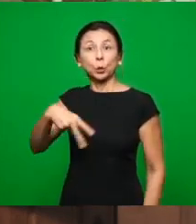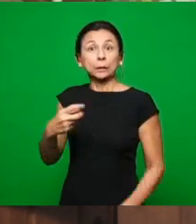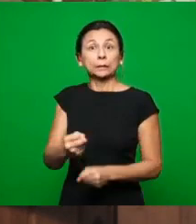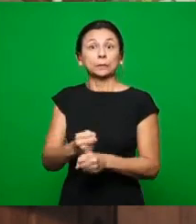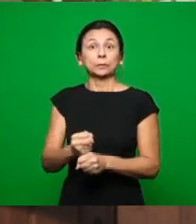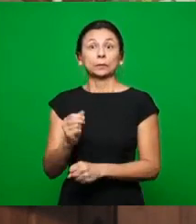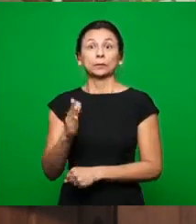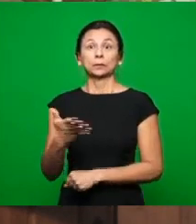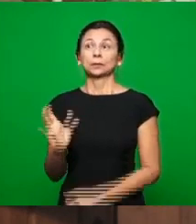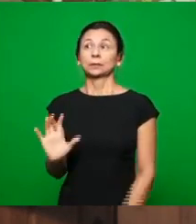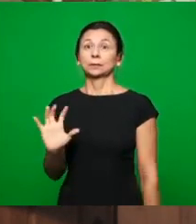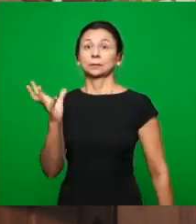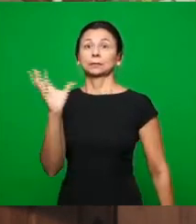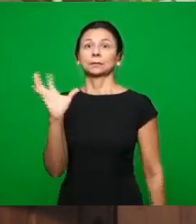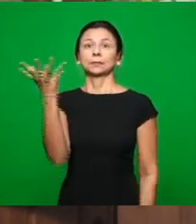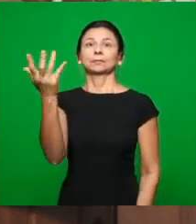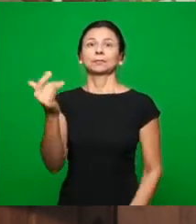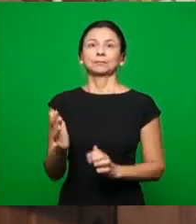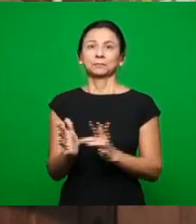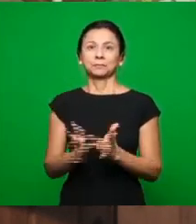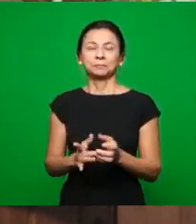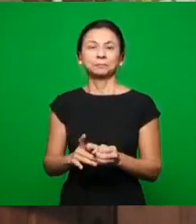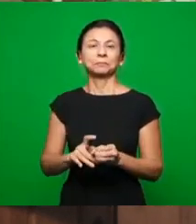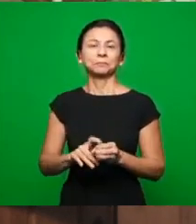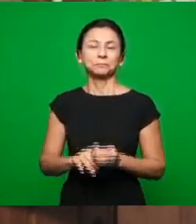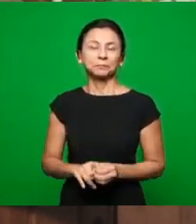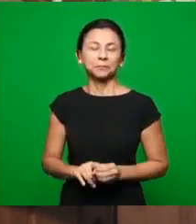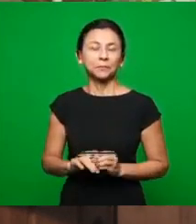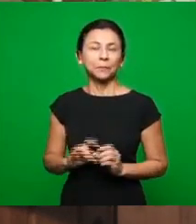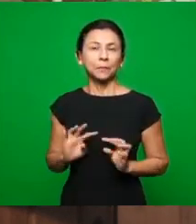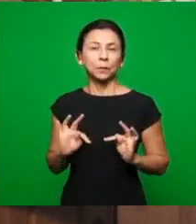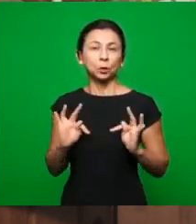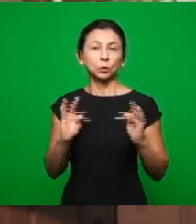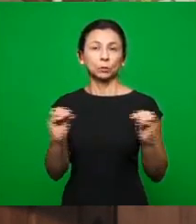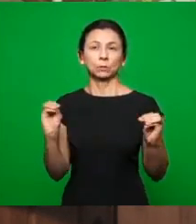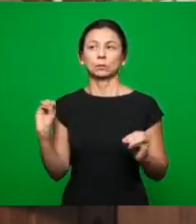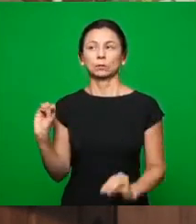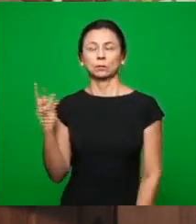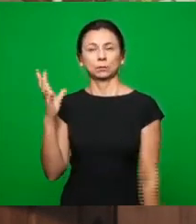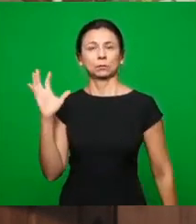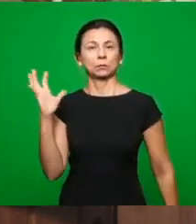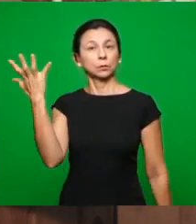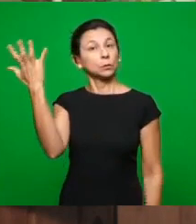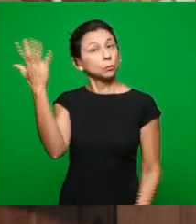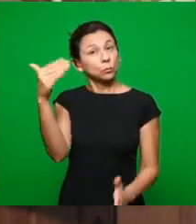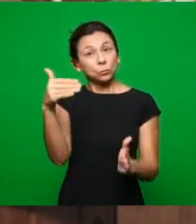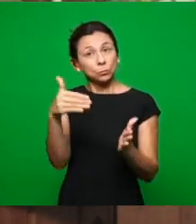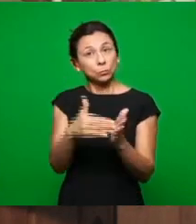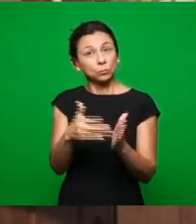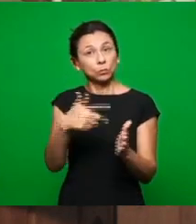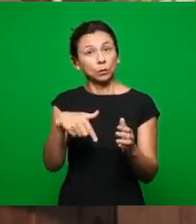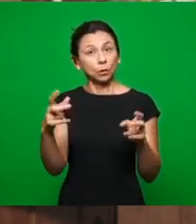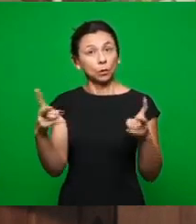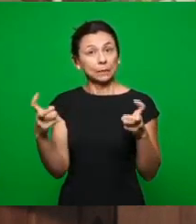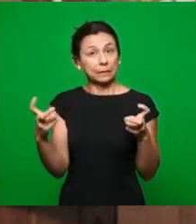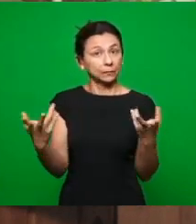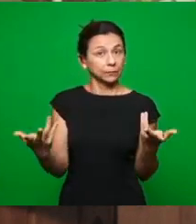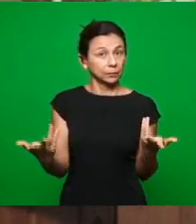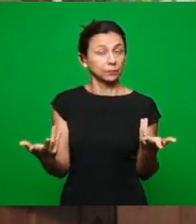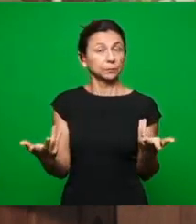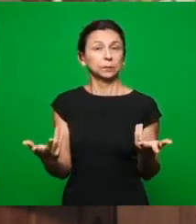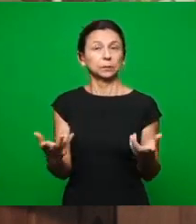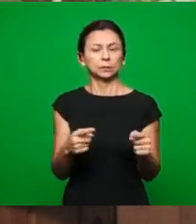we arrived to 2000, but because all the signs are refer to the events of the last